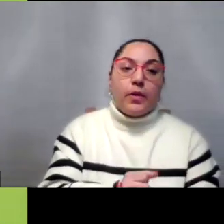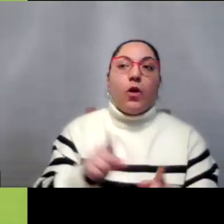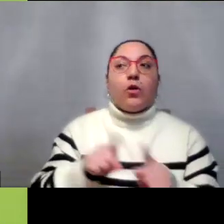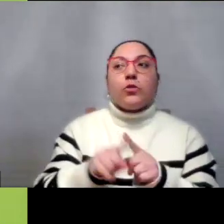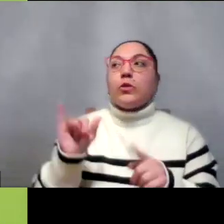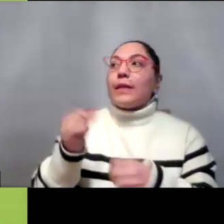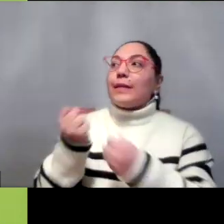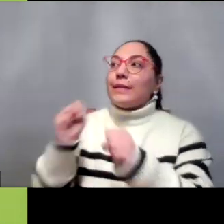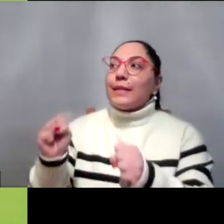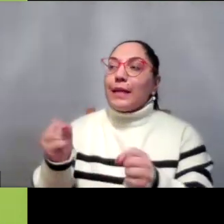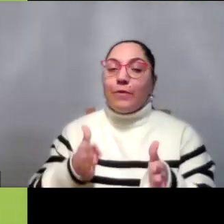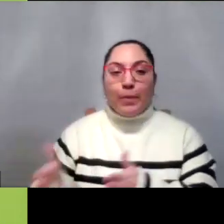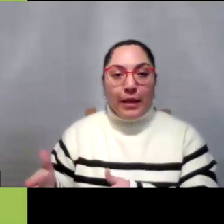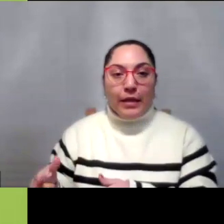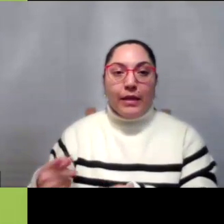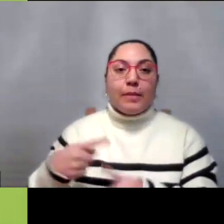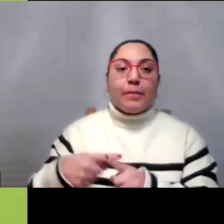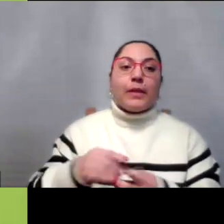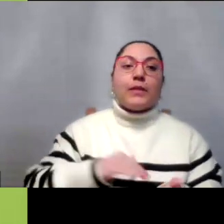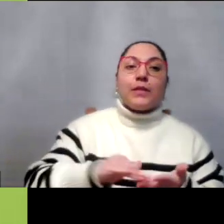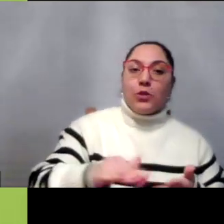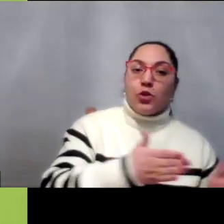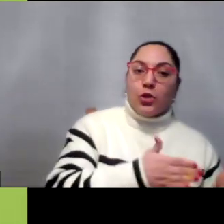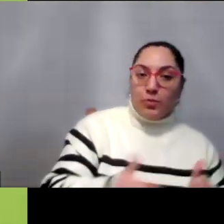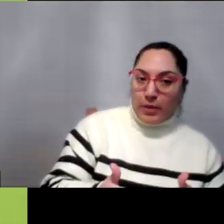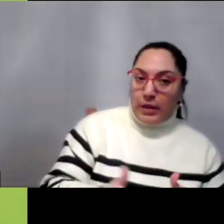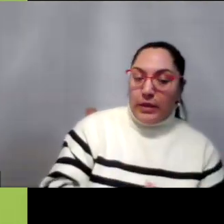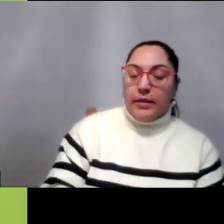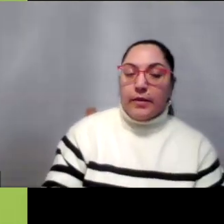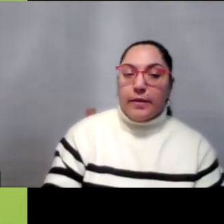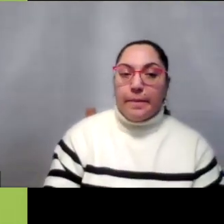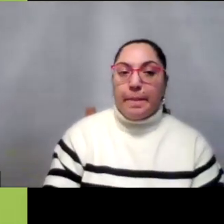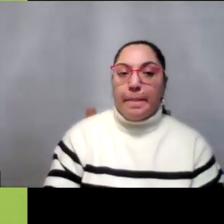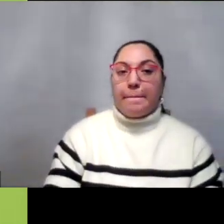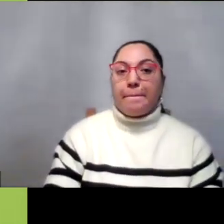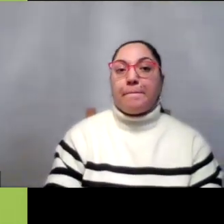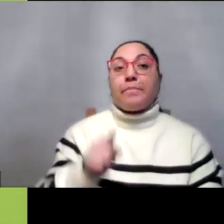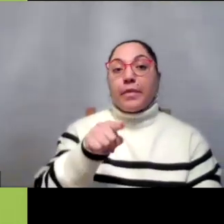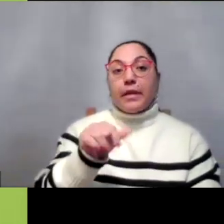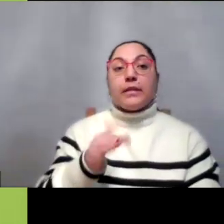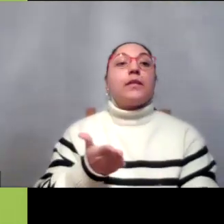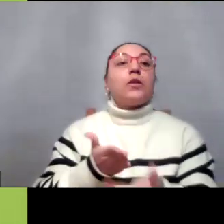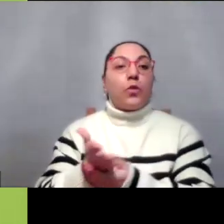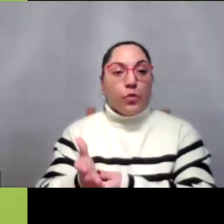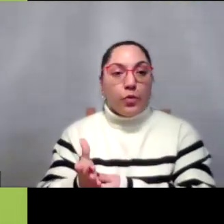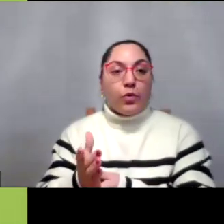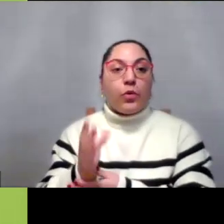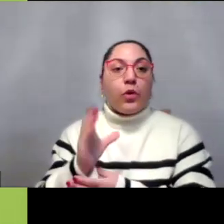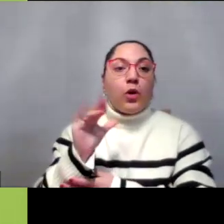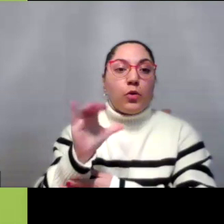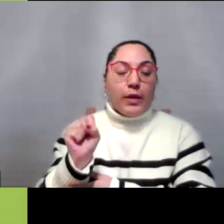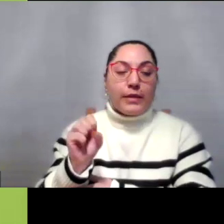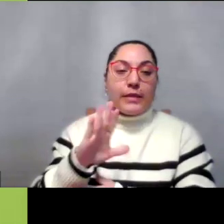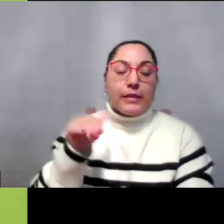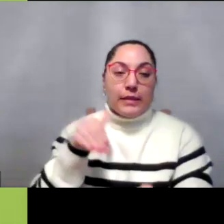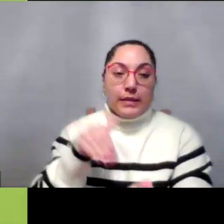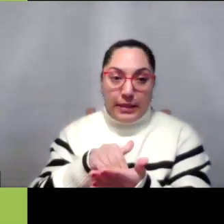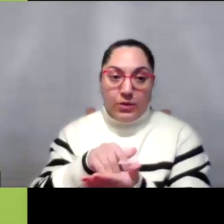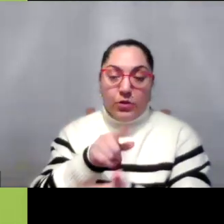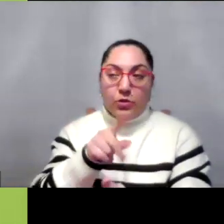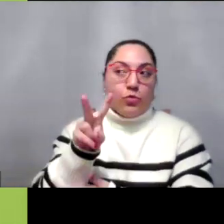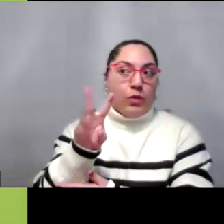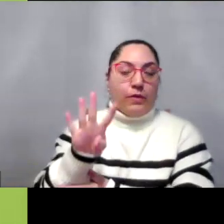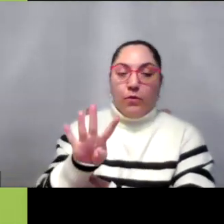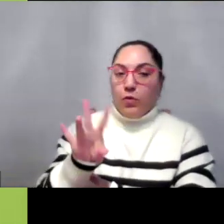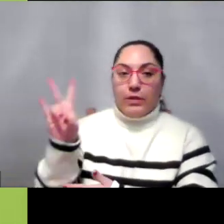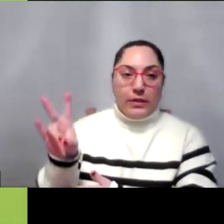and discharge planning as well. And again, this is an interesting program because you can get it through the crisis center. Our crisis center, as you know, is a